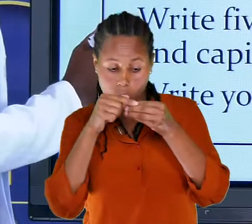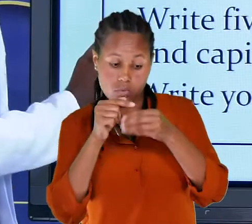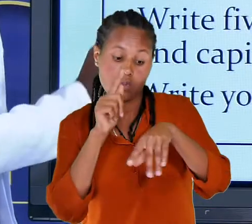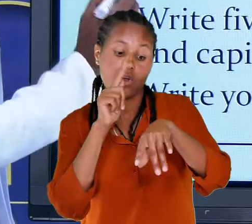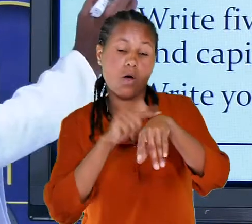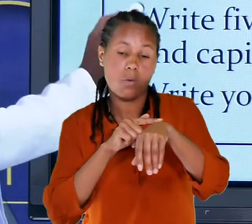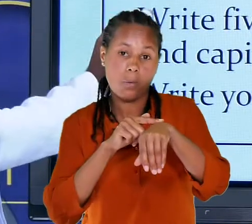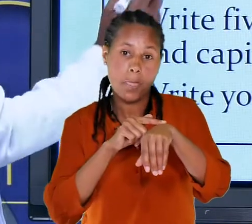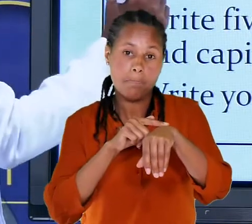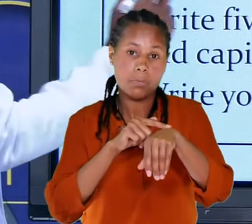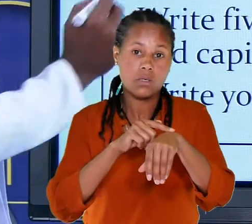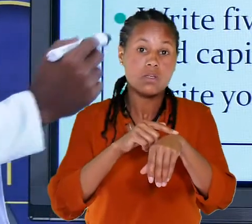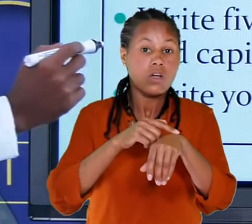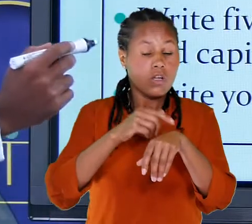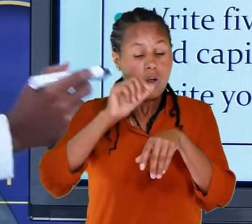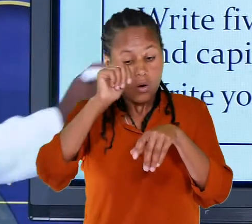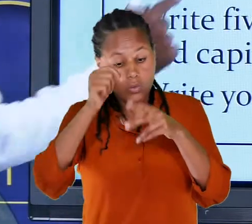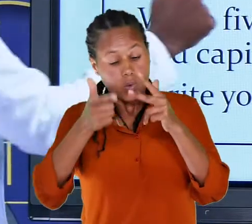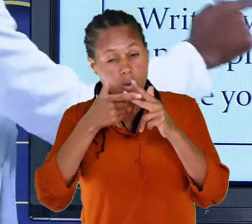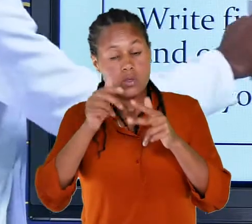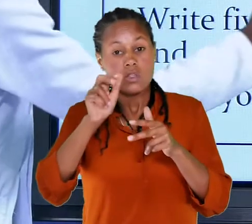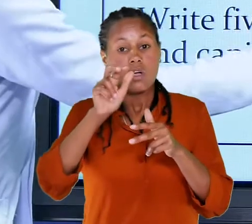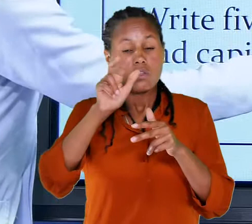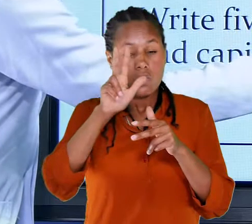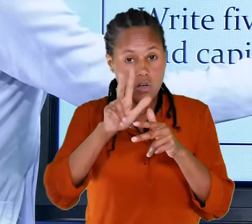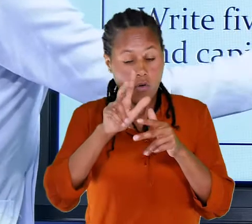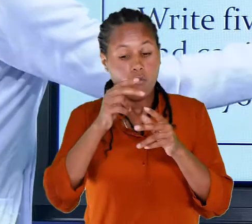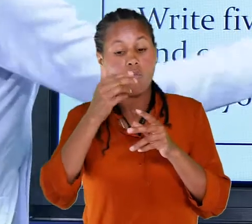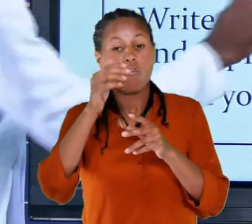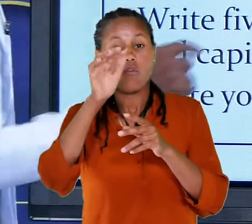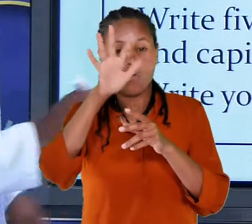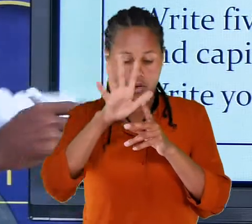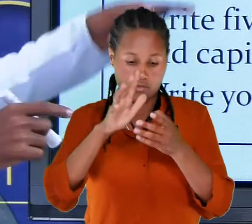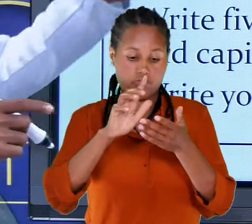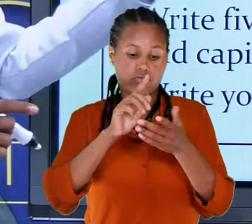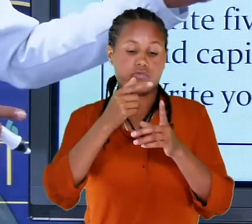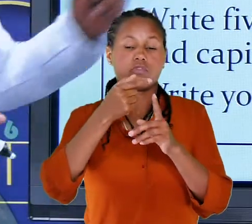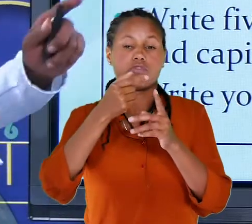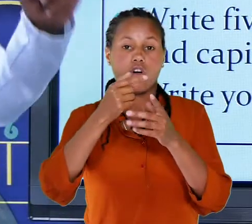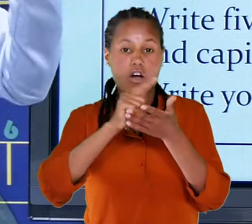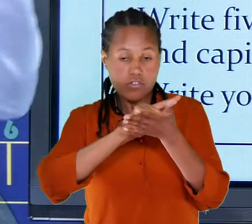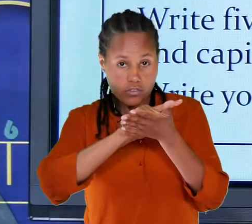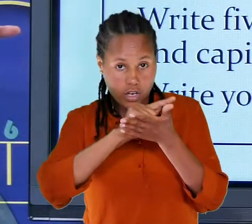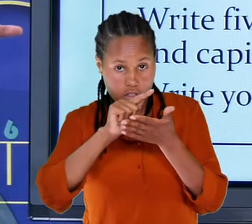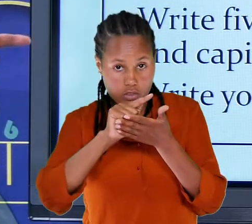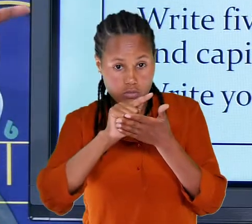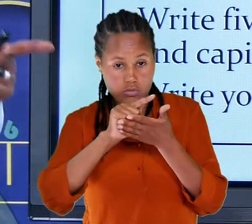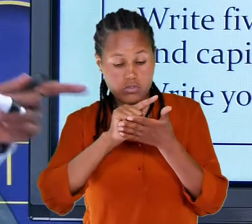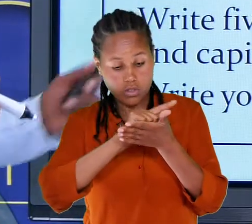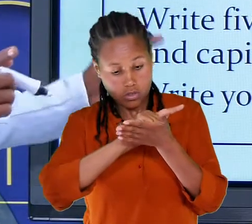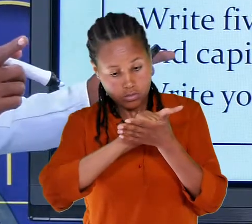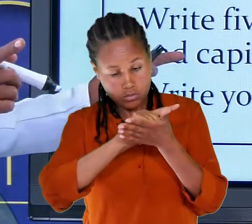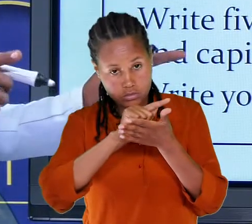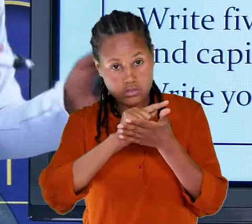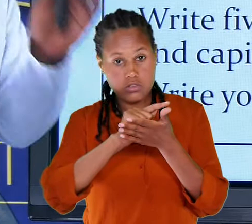Three, you are going to write 5 days of the week with the correct